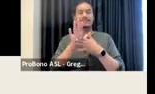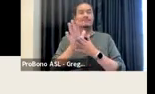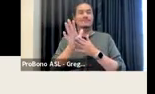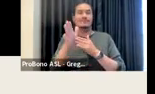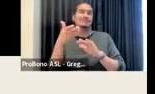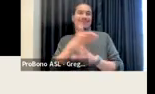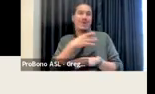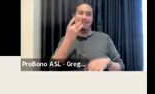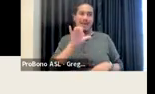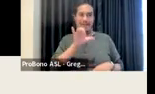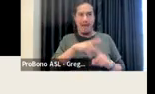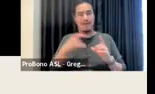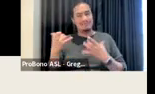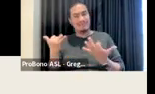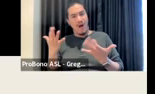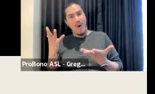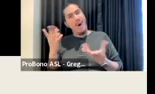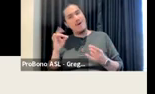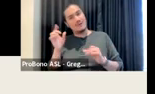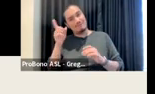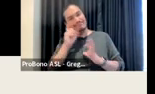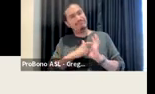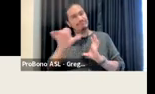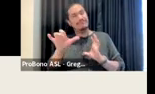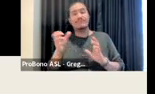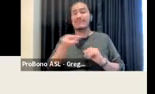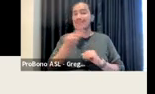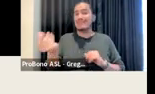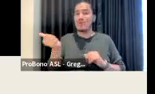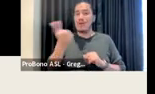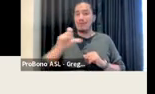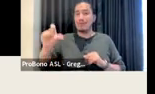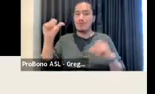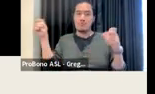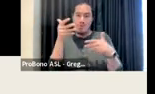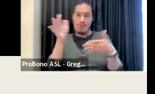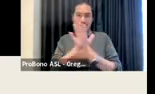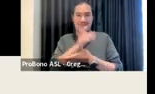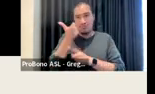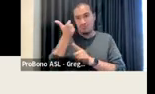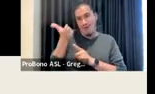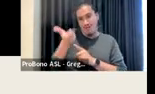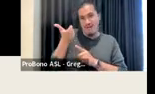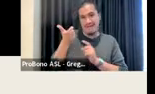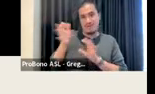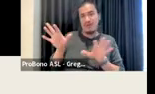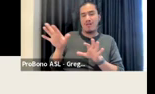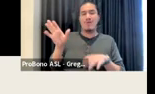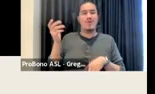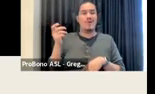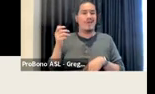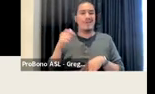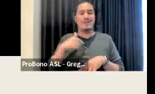that I do. And I think that, like, there are some horror movies that you watch and you're just, like any Ari Aster film, where